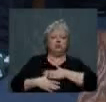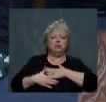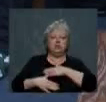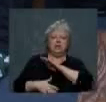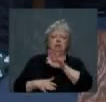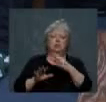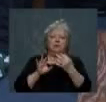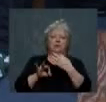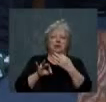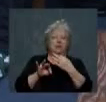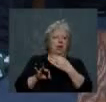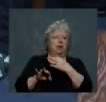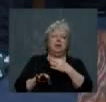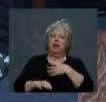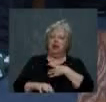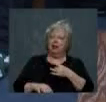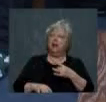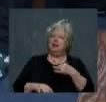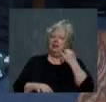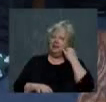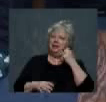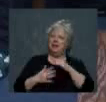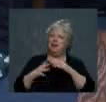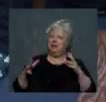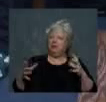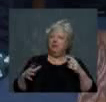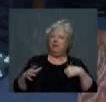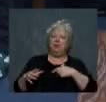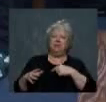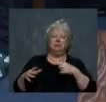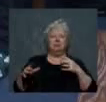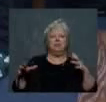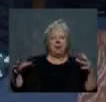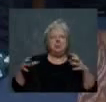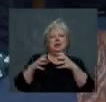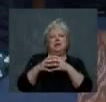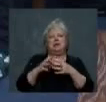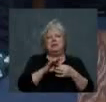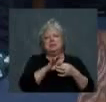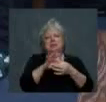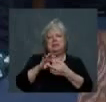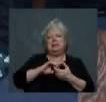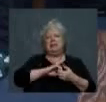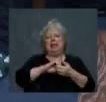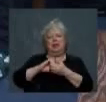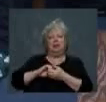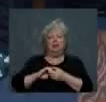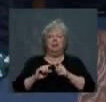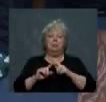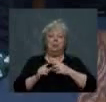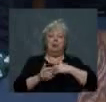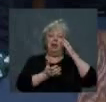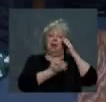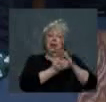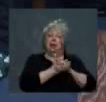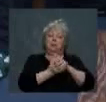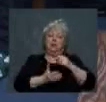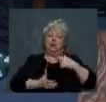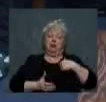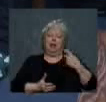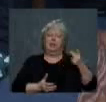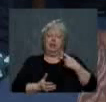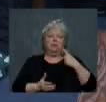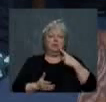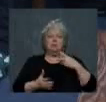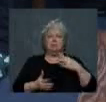situation, and I like the fact that we've all kind of come together on this. But my husband and I are both opposed to what's